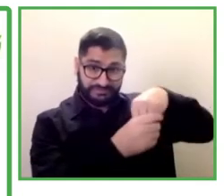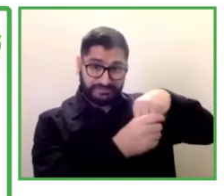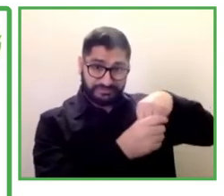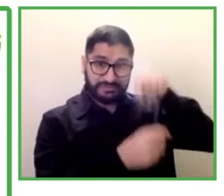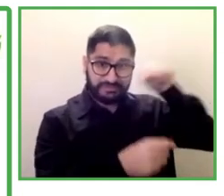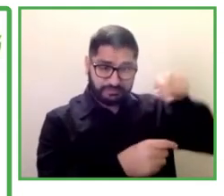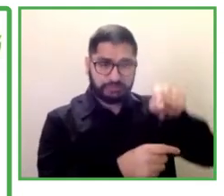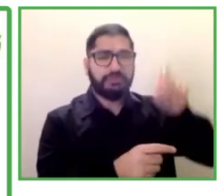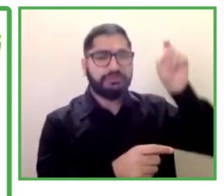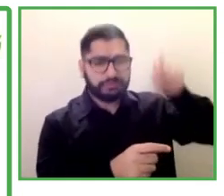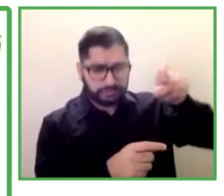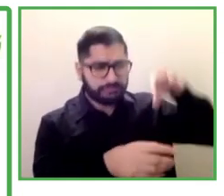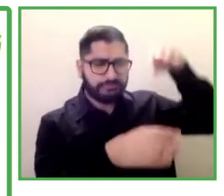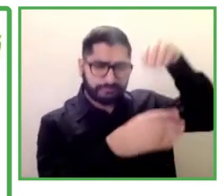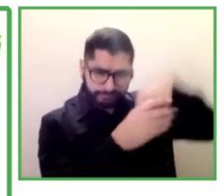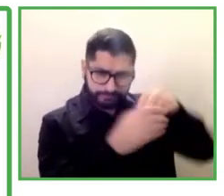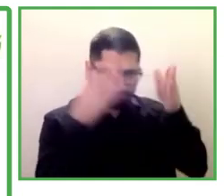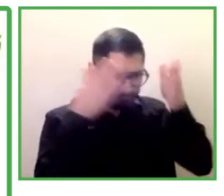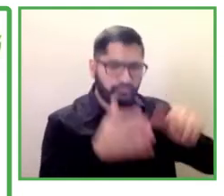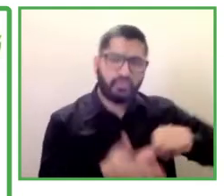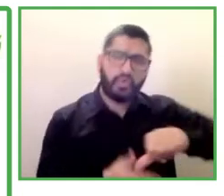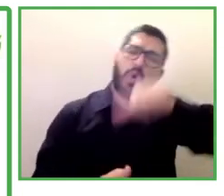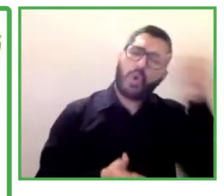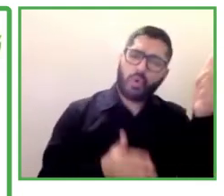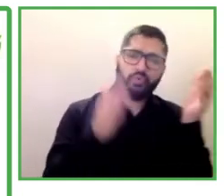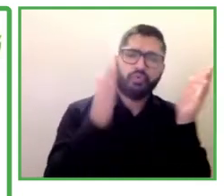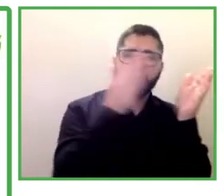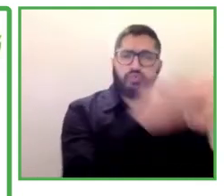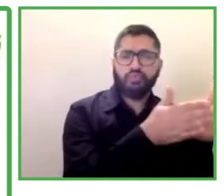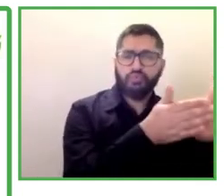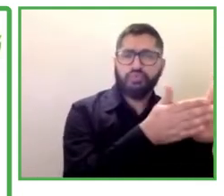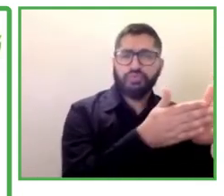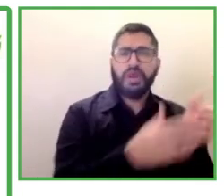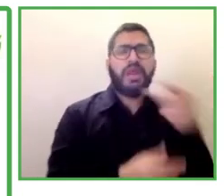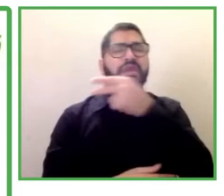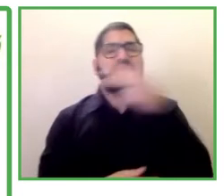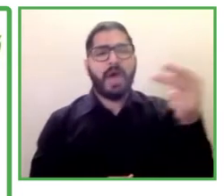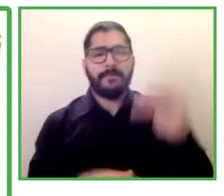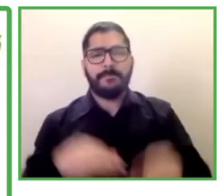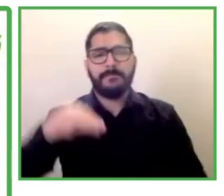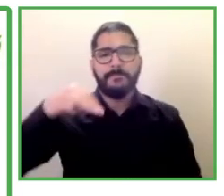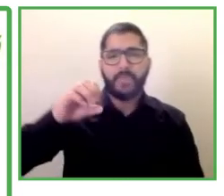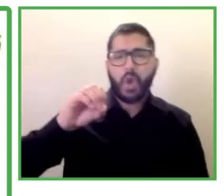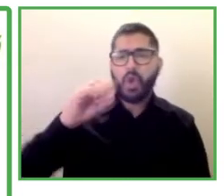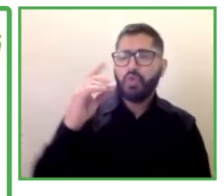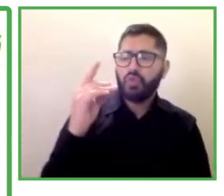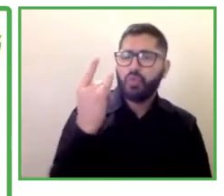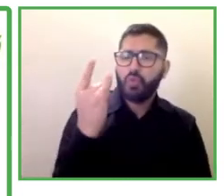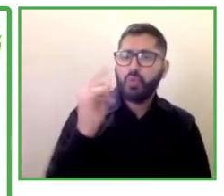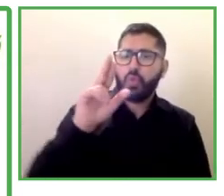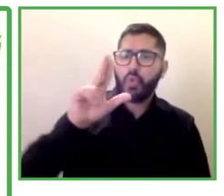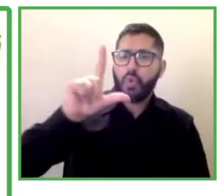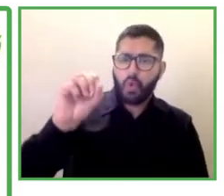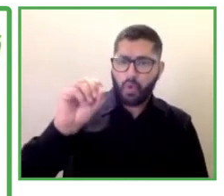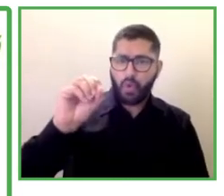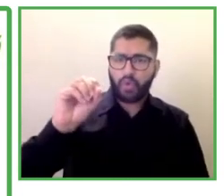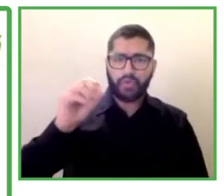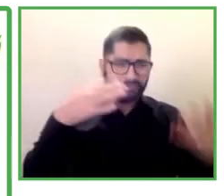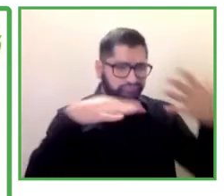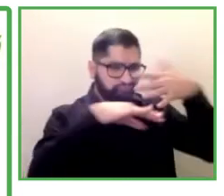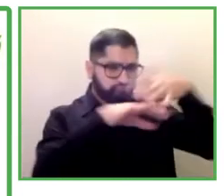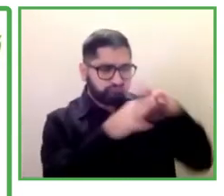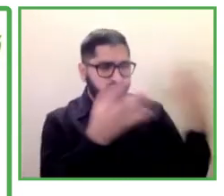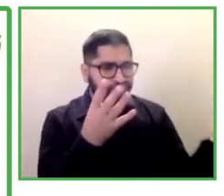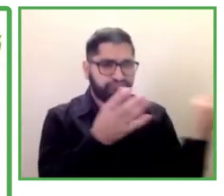for intellectual disabled people that is denominated the Integra module, and APSA is going to be delivering the services there,